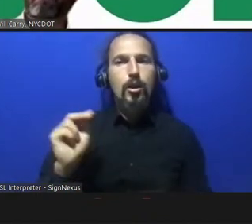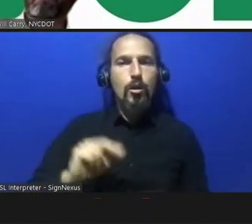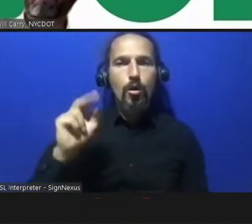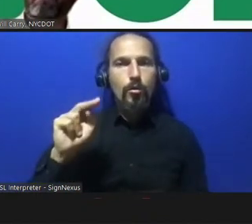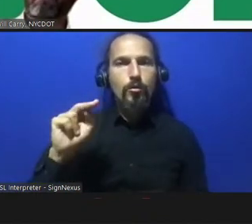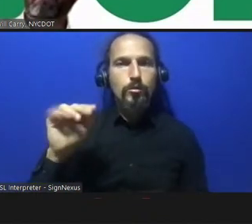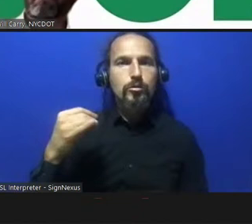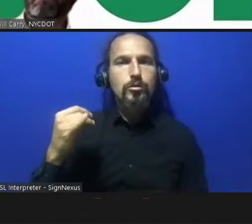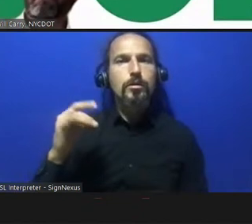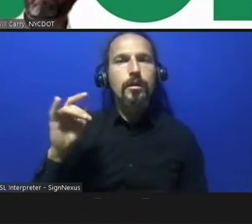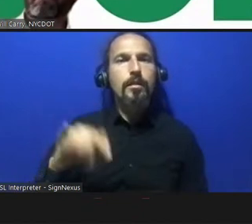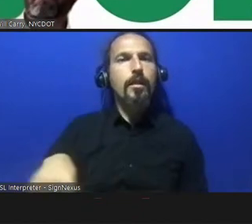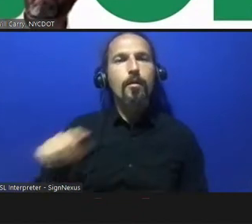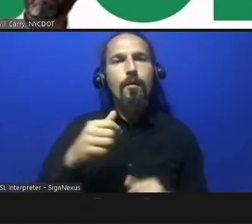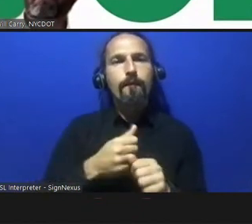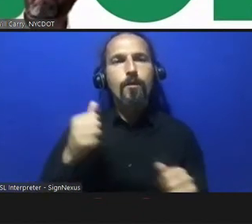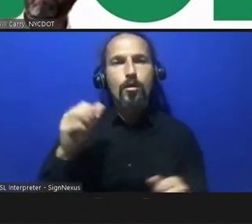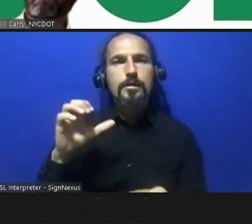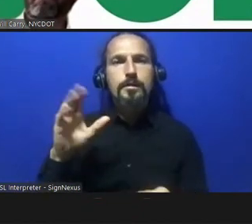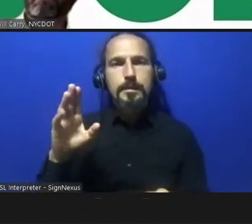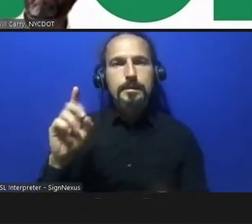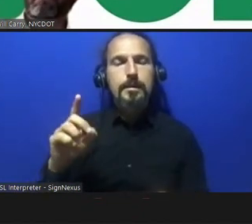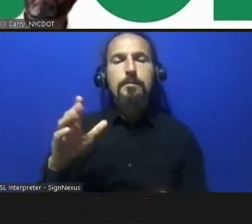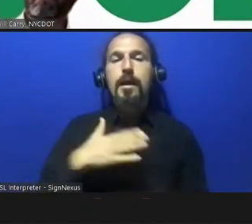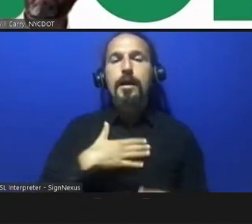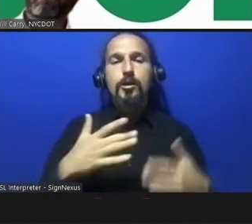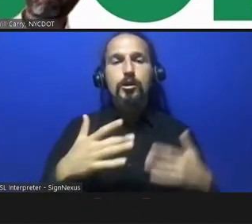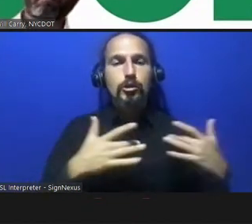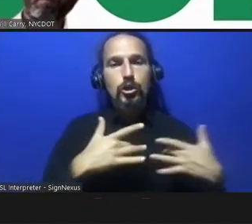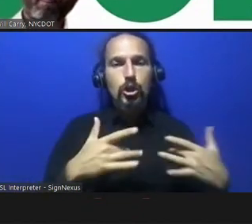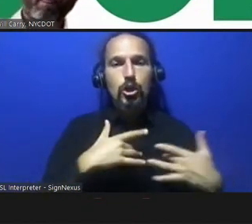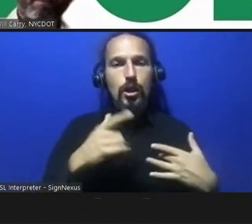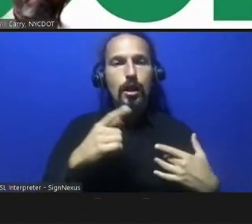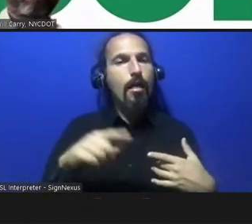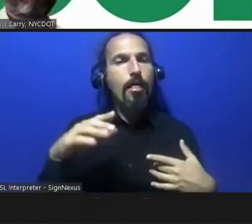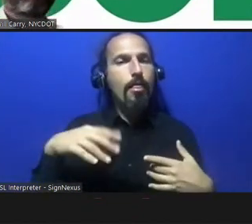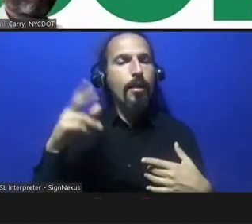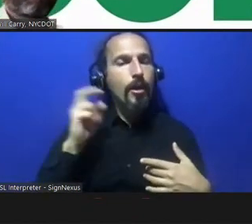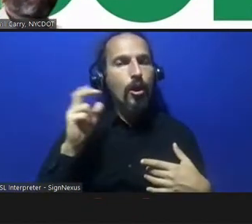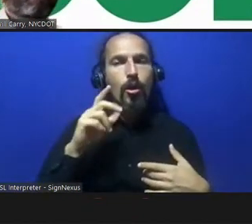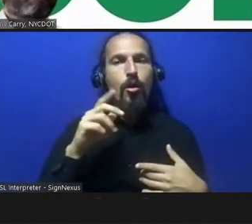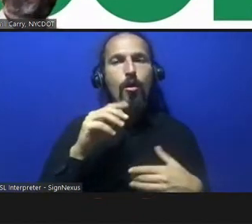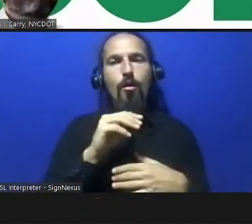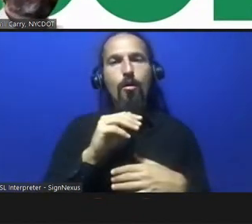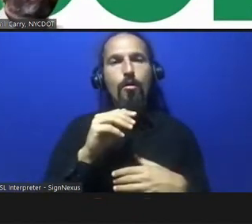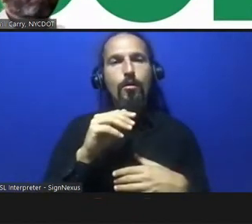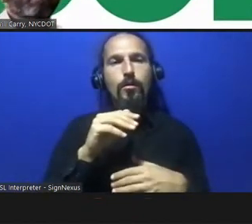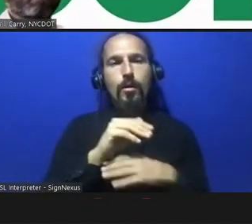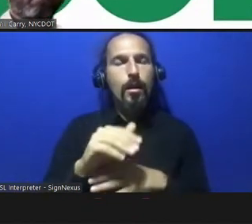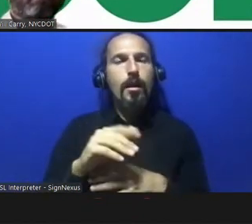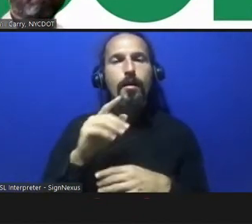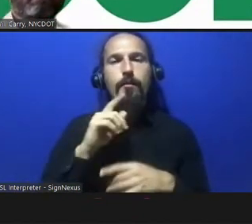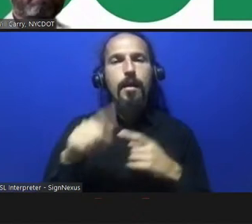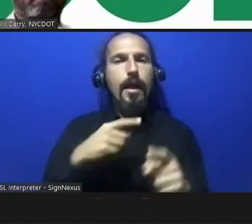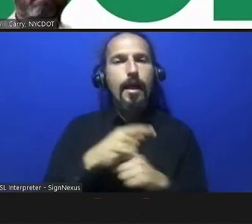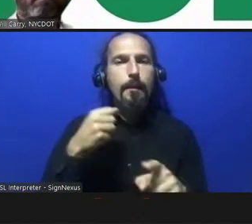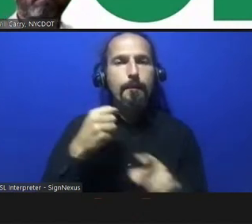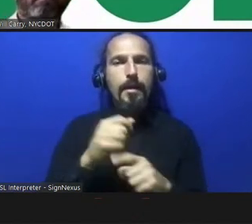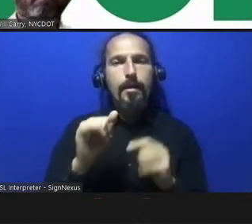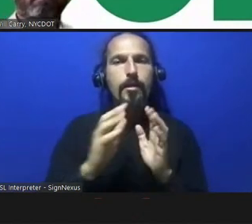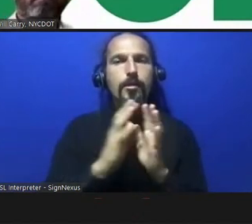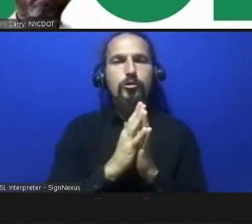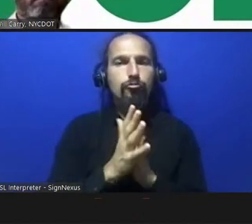as drivers avoid the business district my biggest concern that i haven't heard about all night is the impact to traffic in